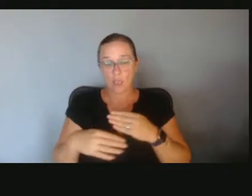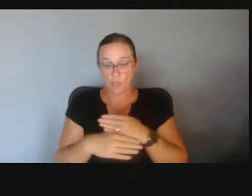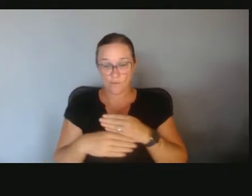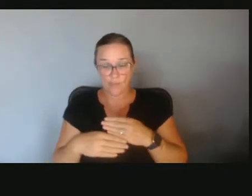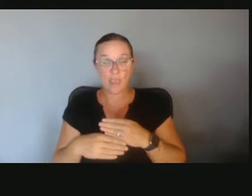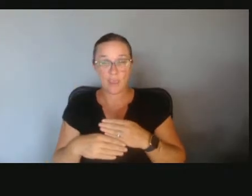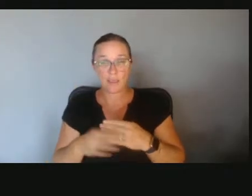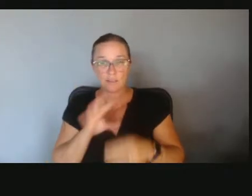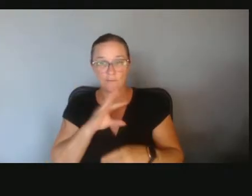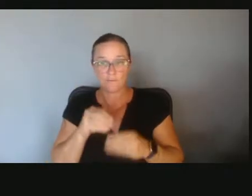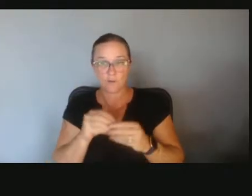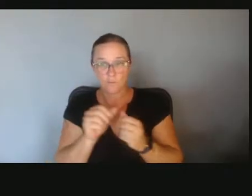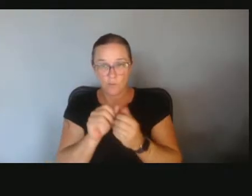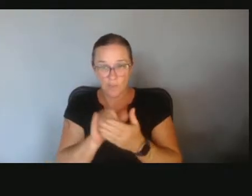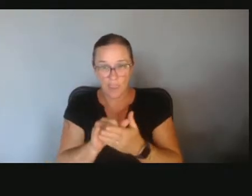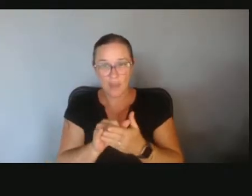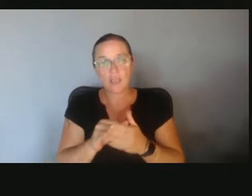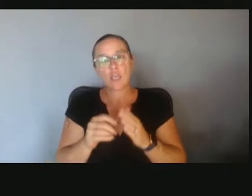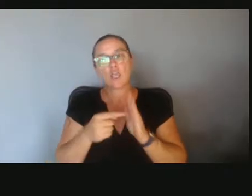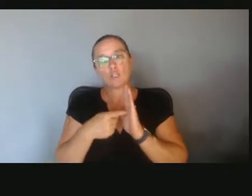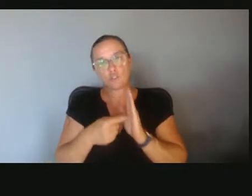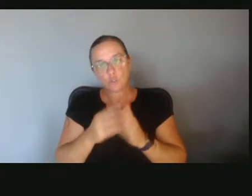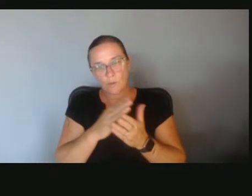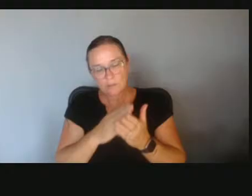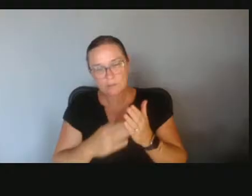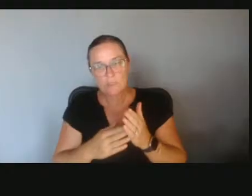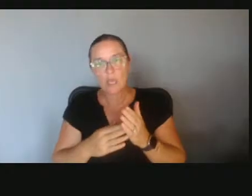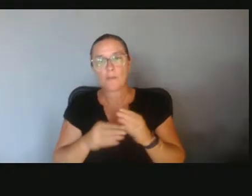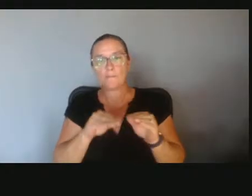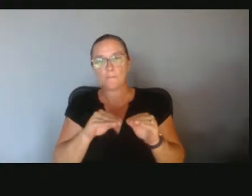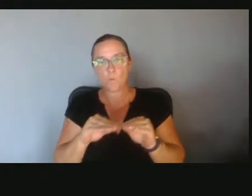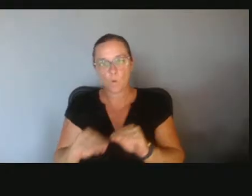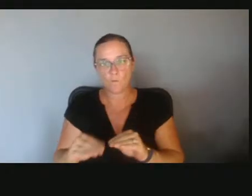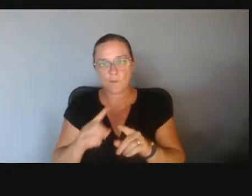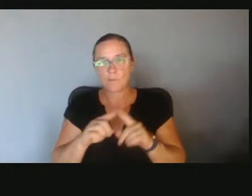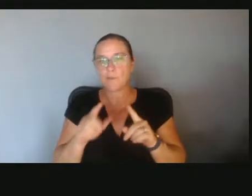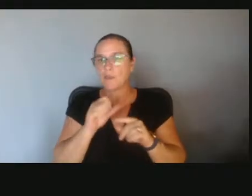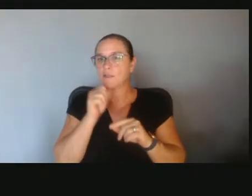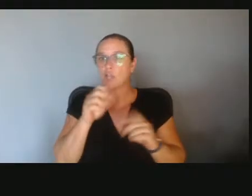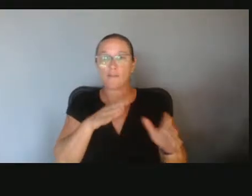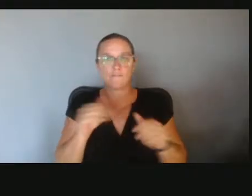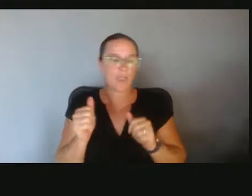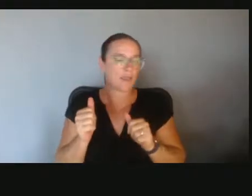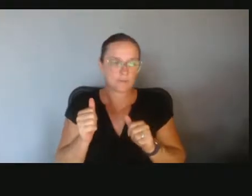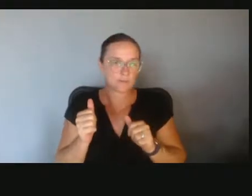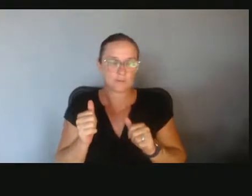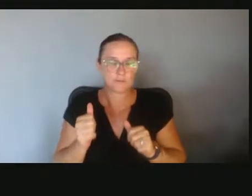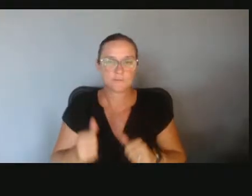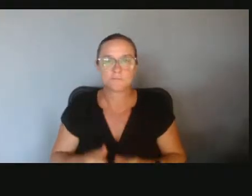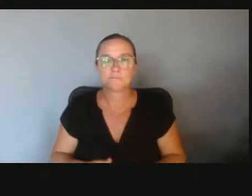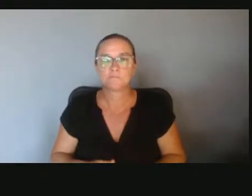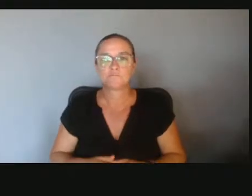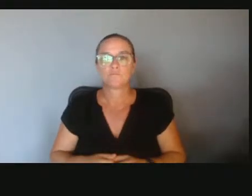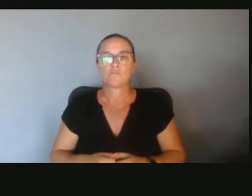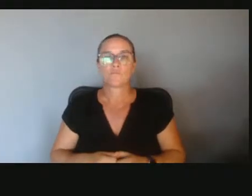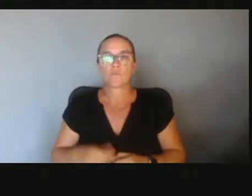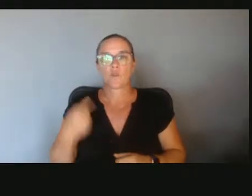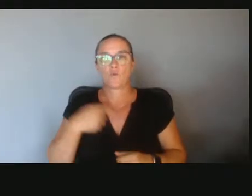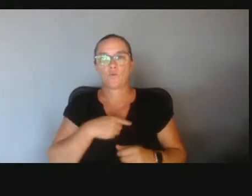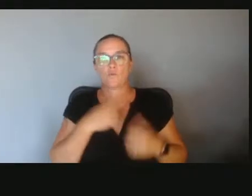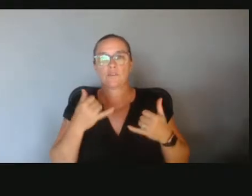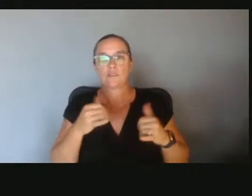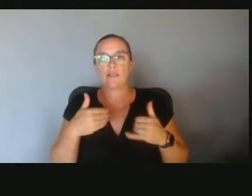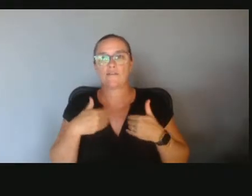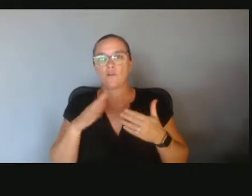seeing it show signs of movement, but not as fast as before, evidently, since we still have all the